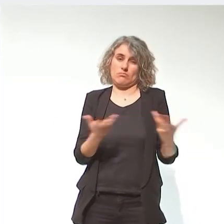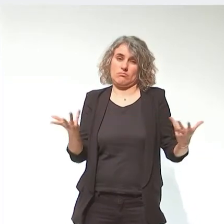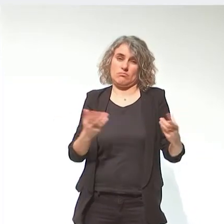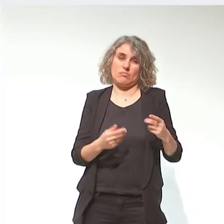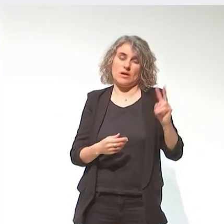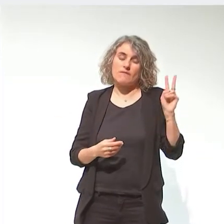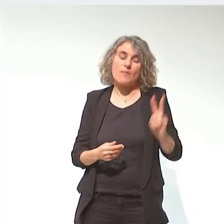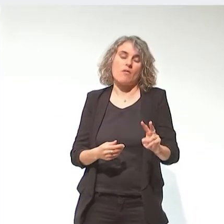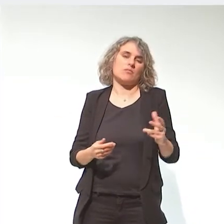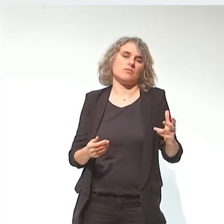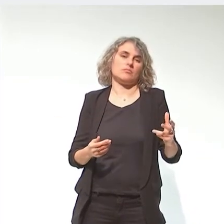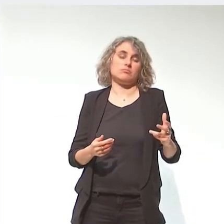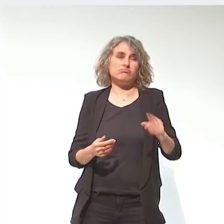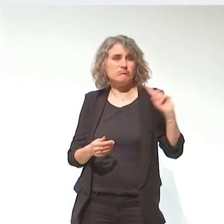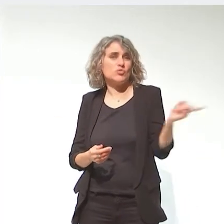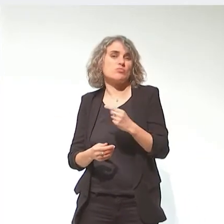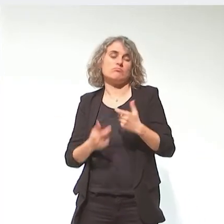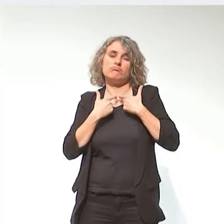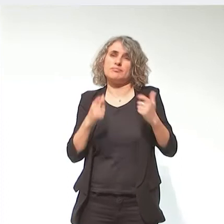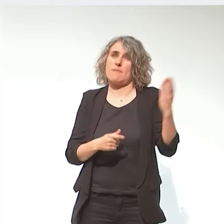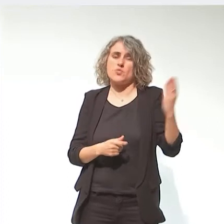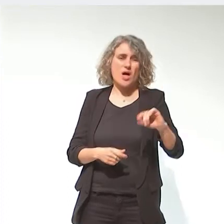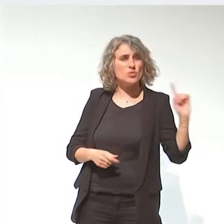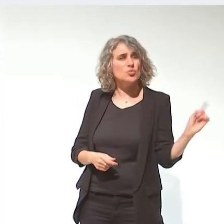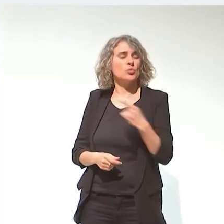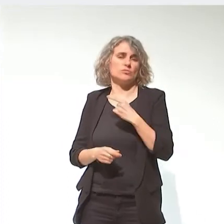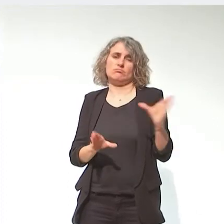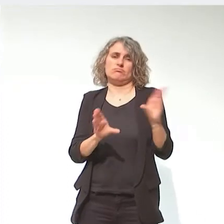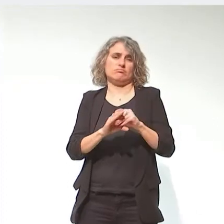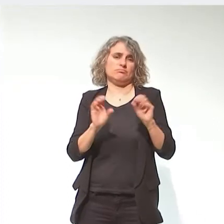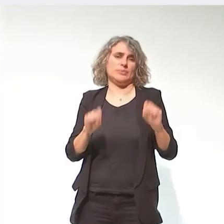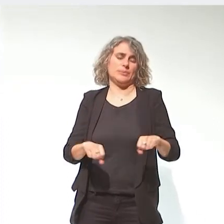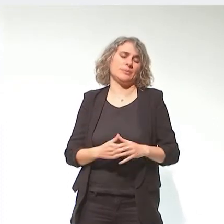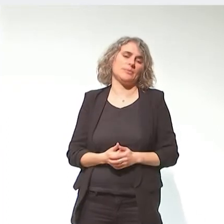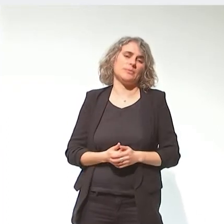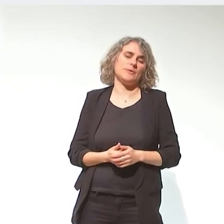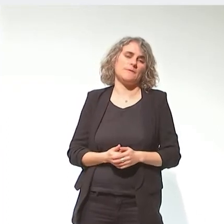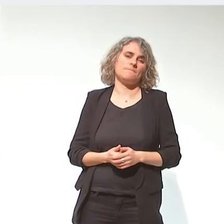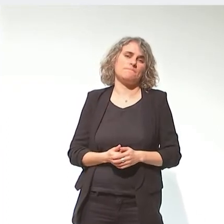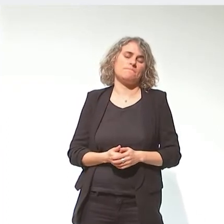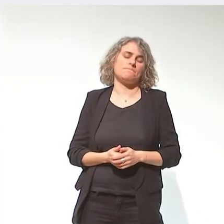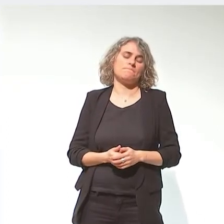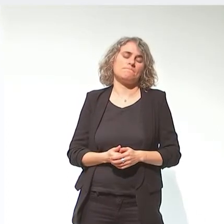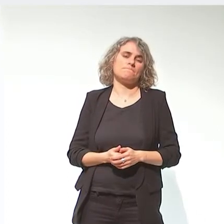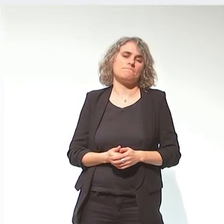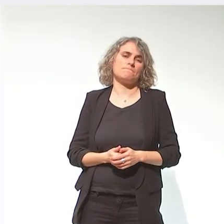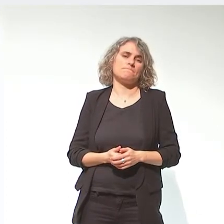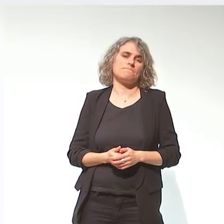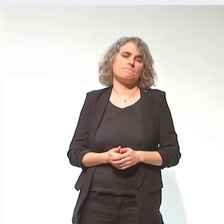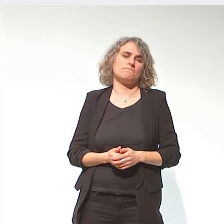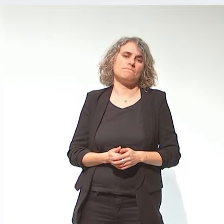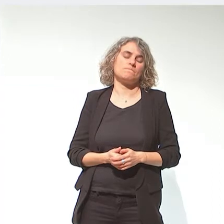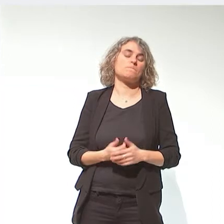so that we are able to bring the visibility and importance of a topic